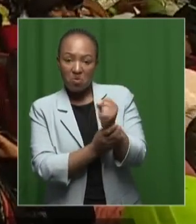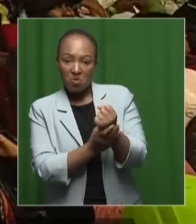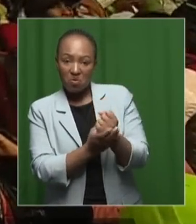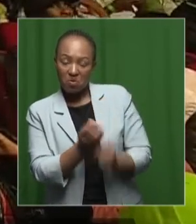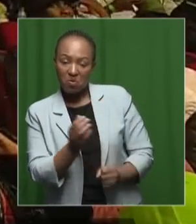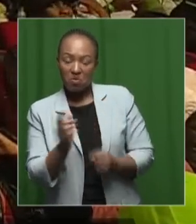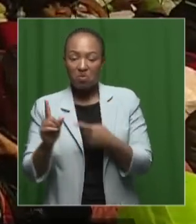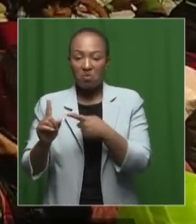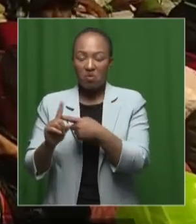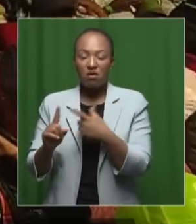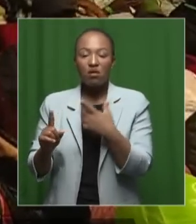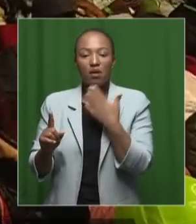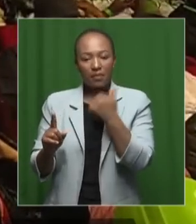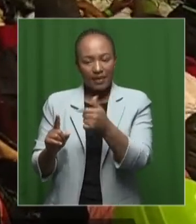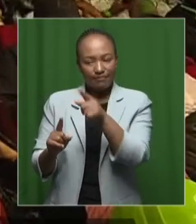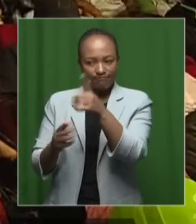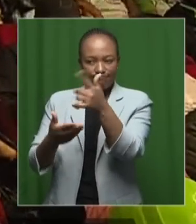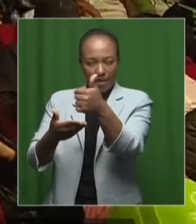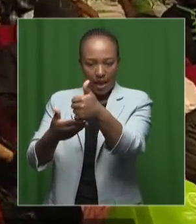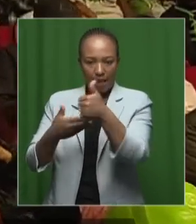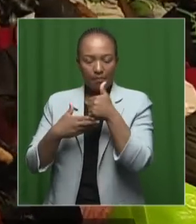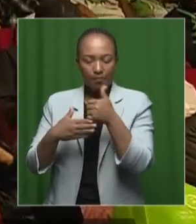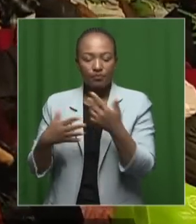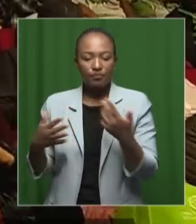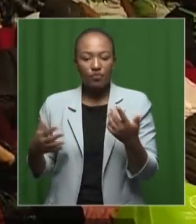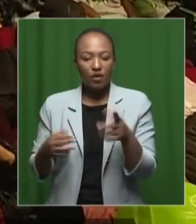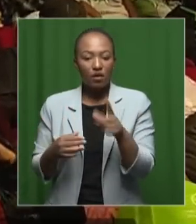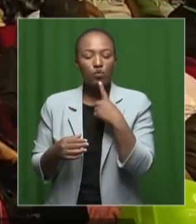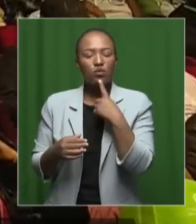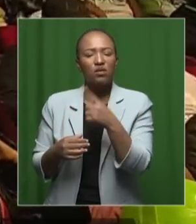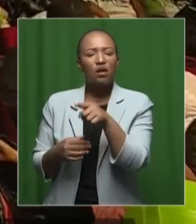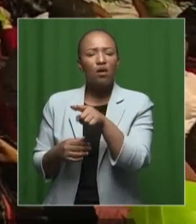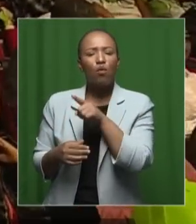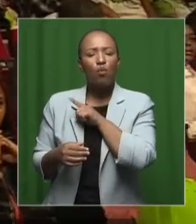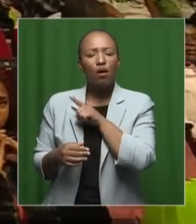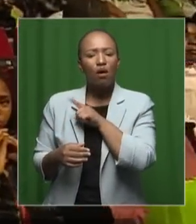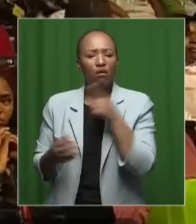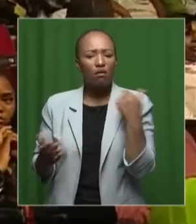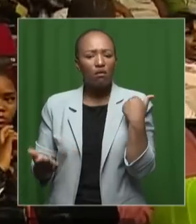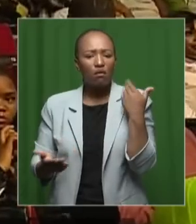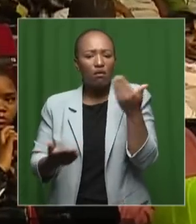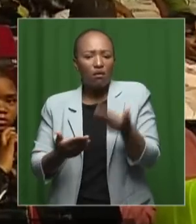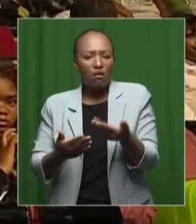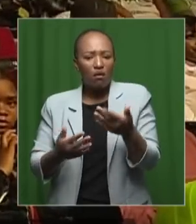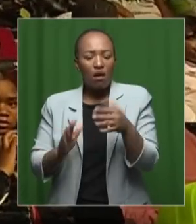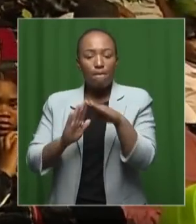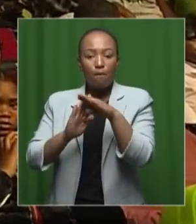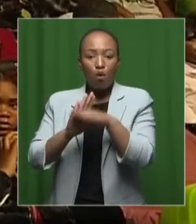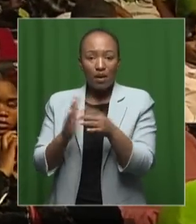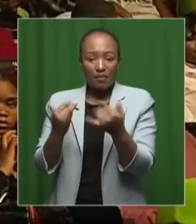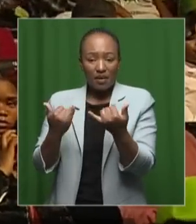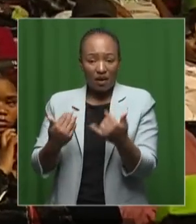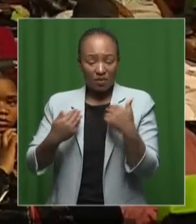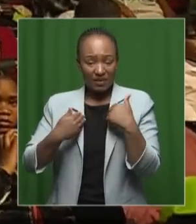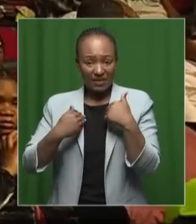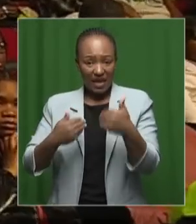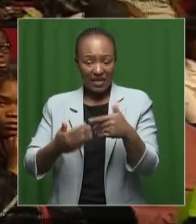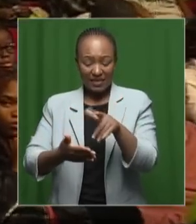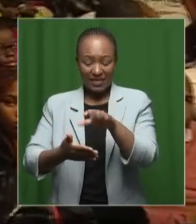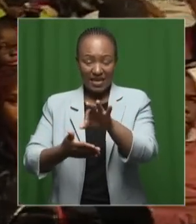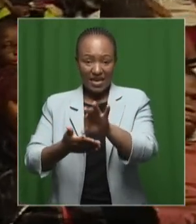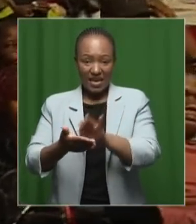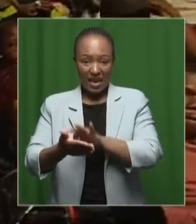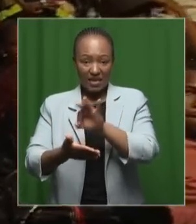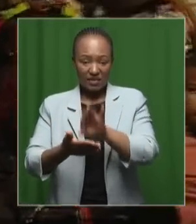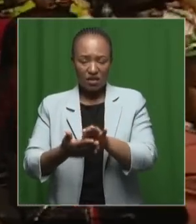you know. So please assist us in that, and to say why for the longest time this program is starting now during election, because you've